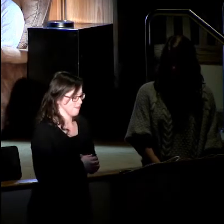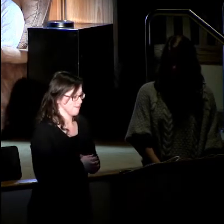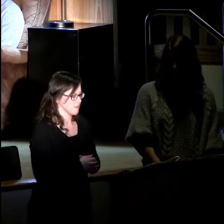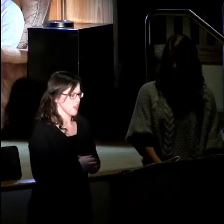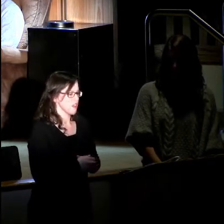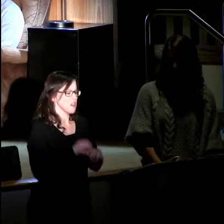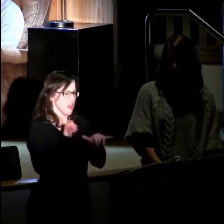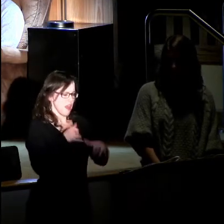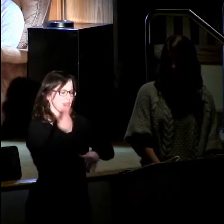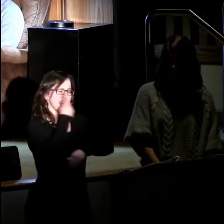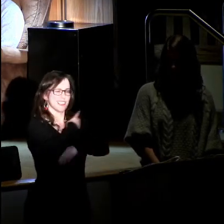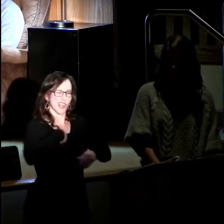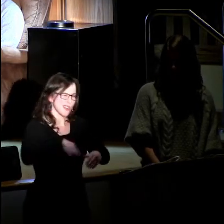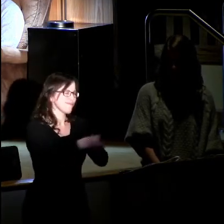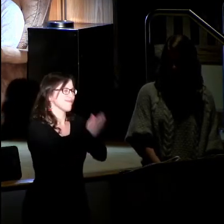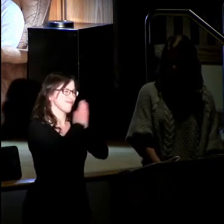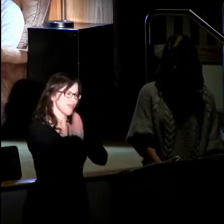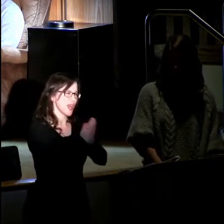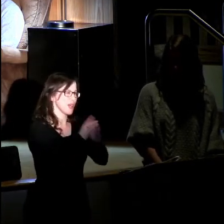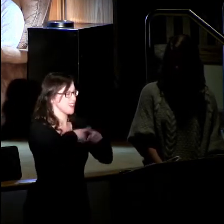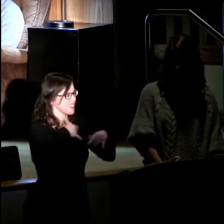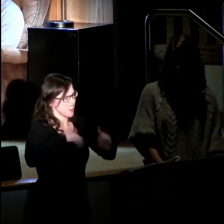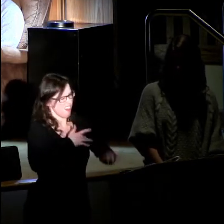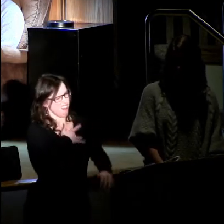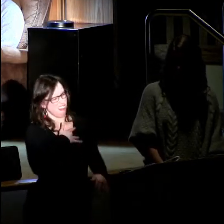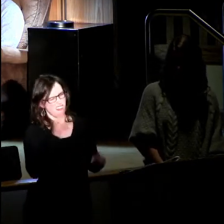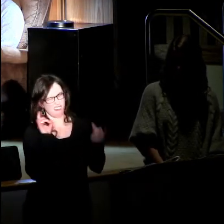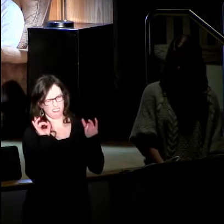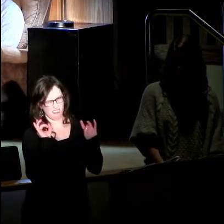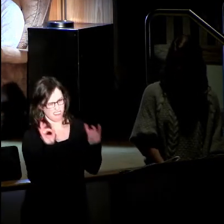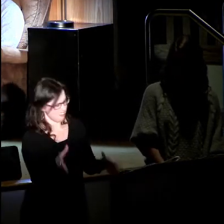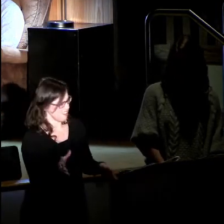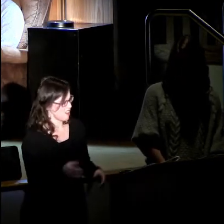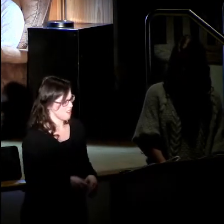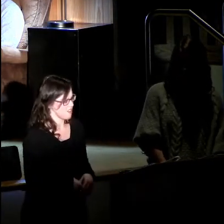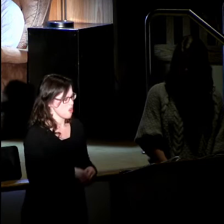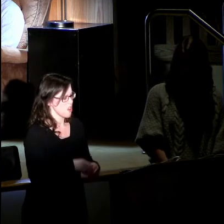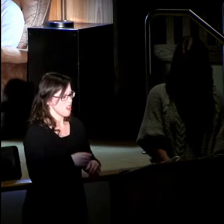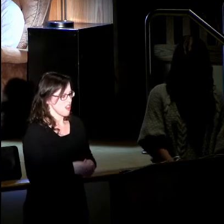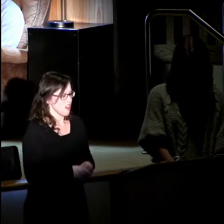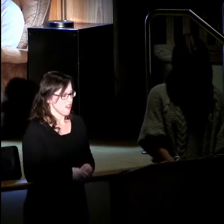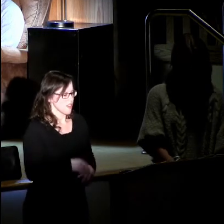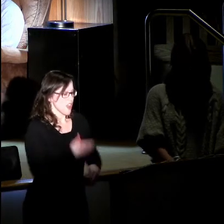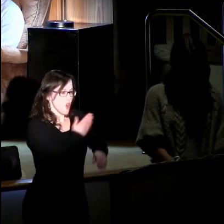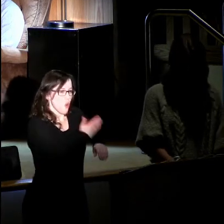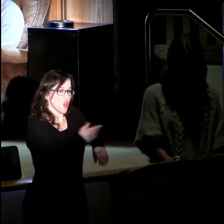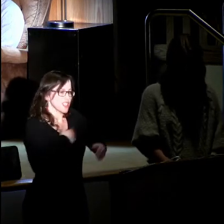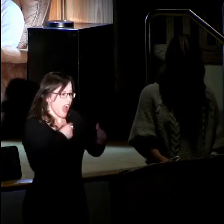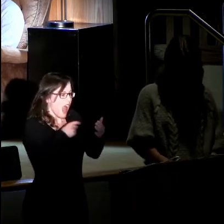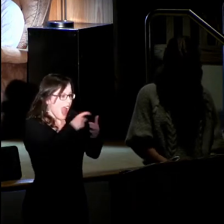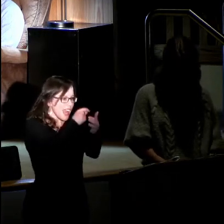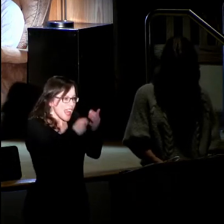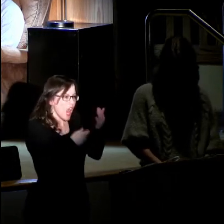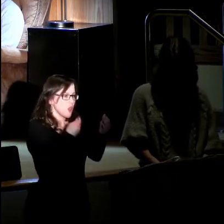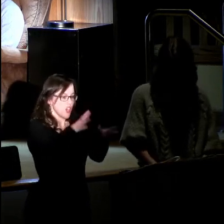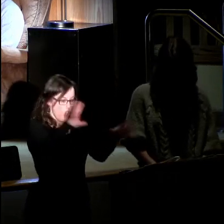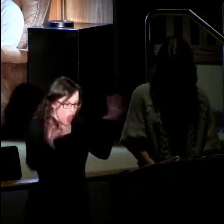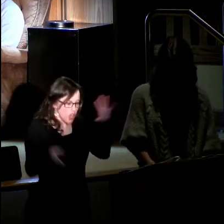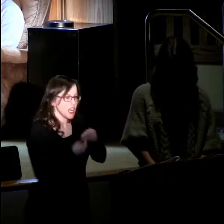Even though we prayed that day, we still felt terrible. To make matters worse, I counted the money, and it